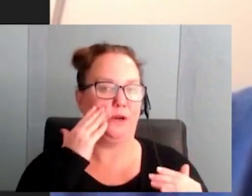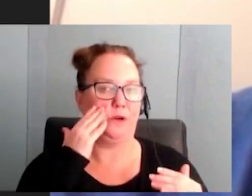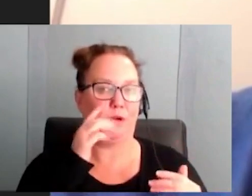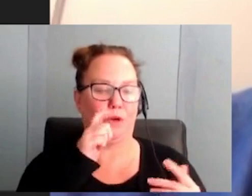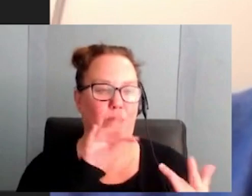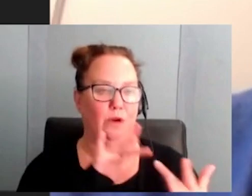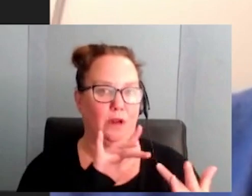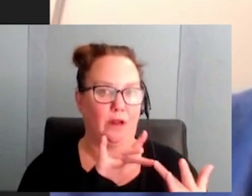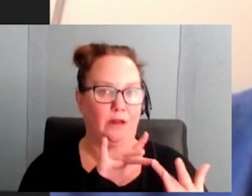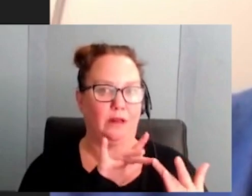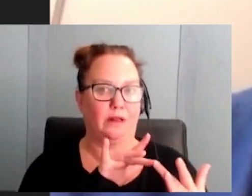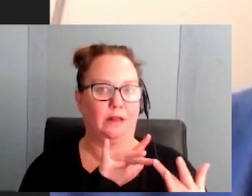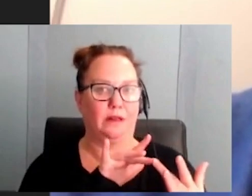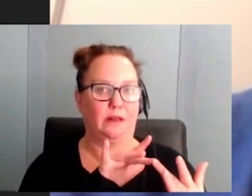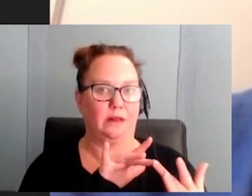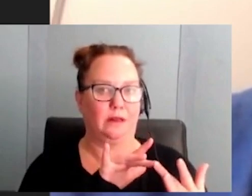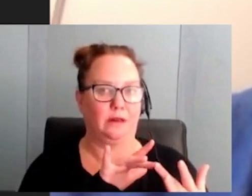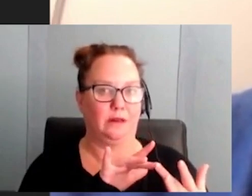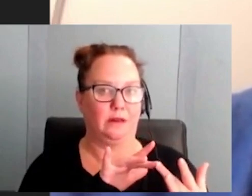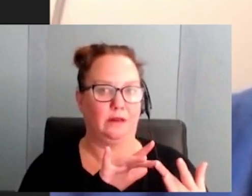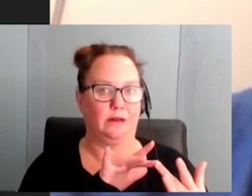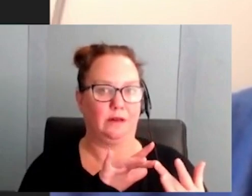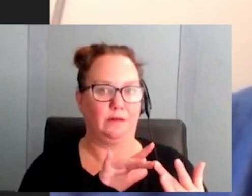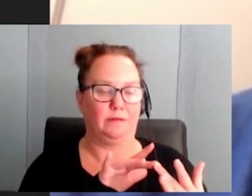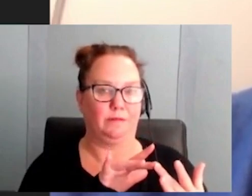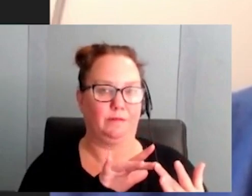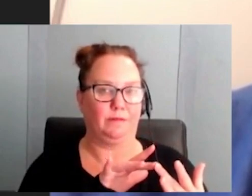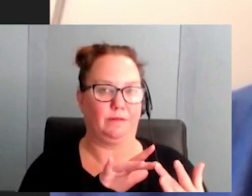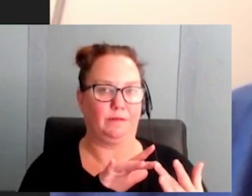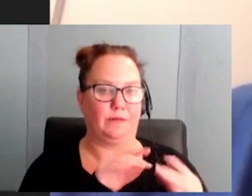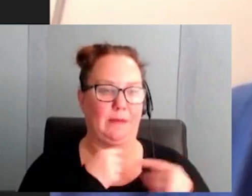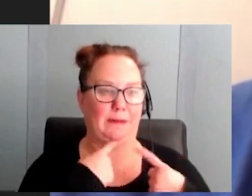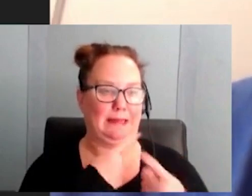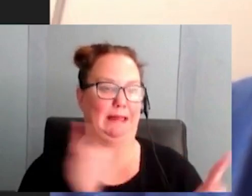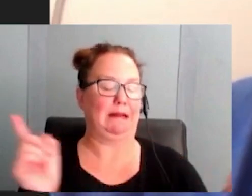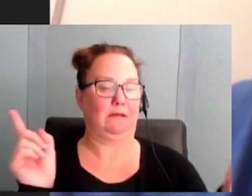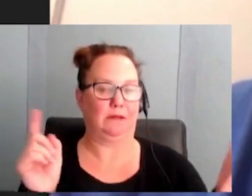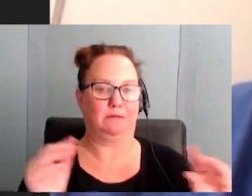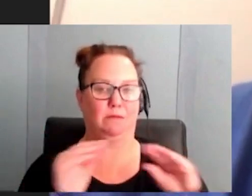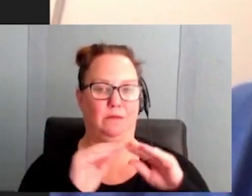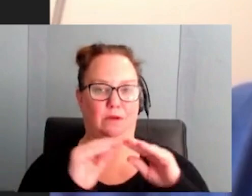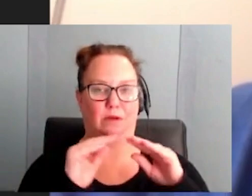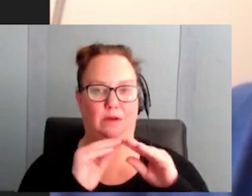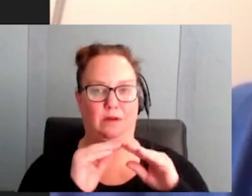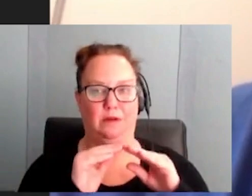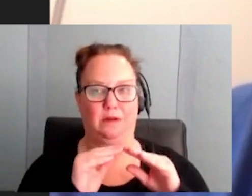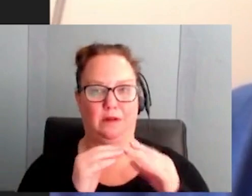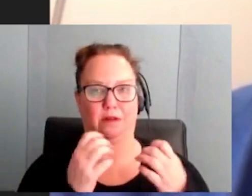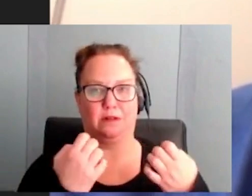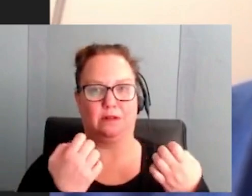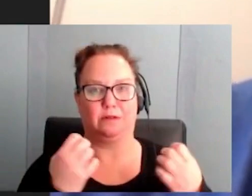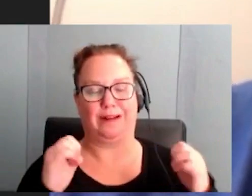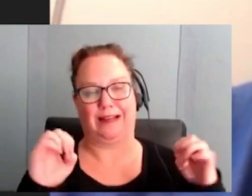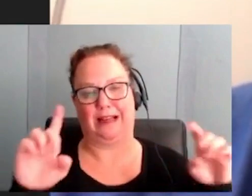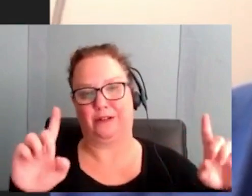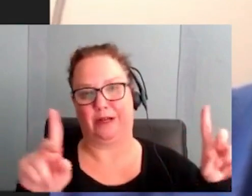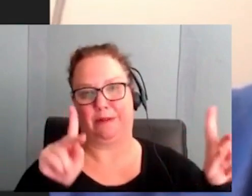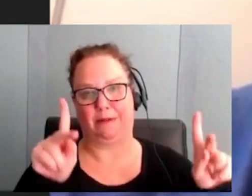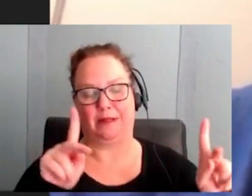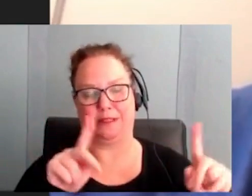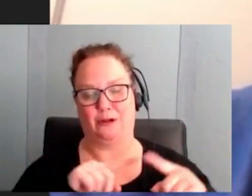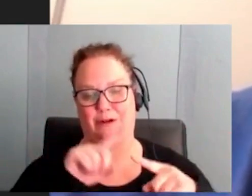to get a hold of them. I think could be, maybe get that out more, and try to educate people, because once they're in the